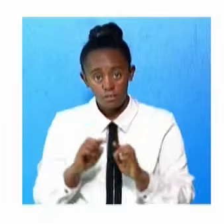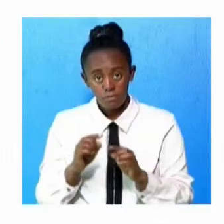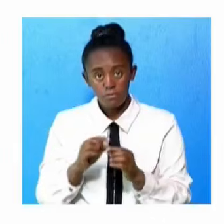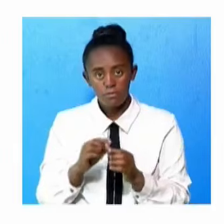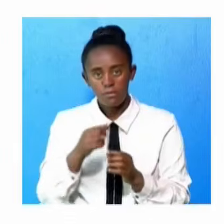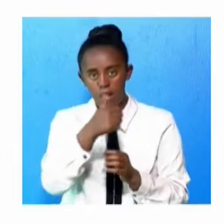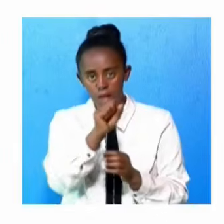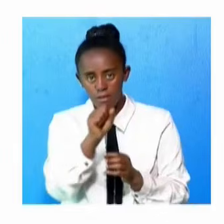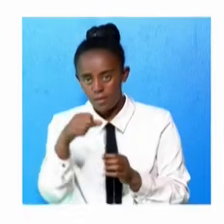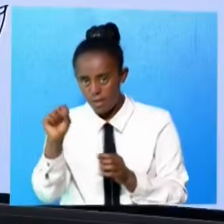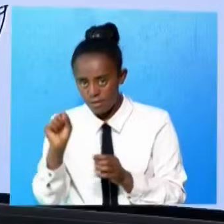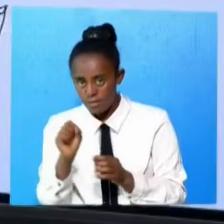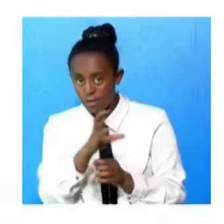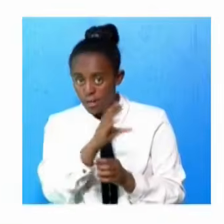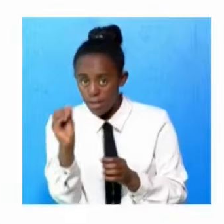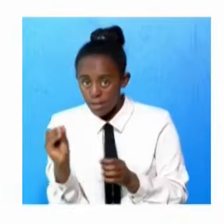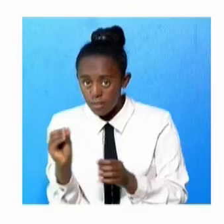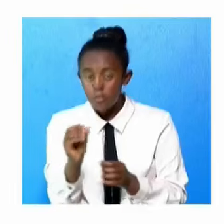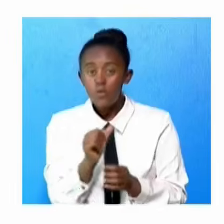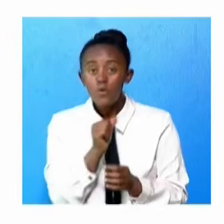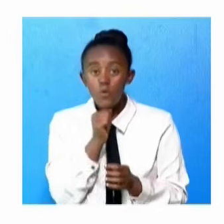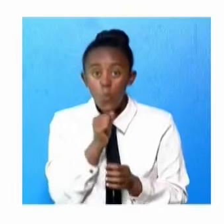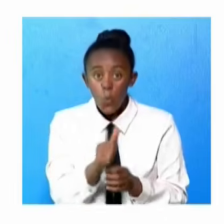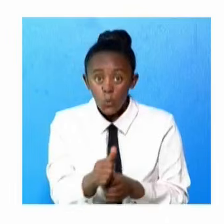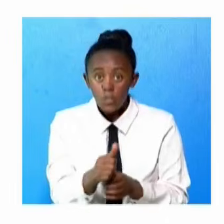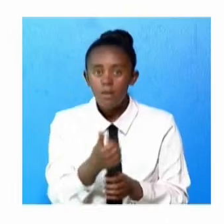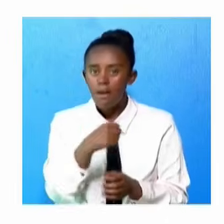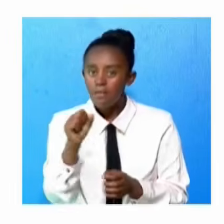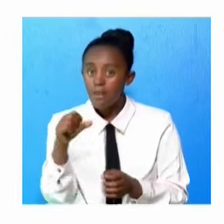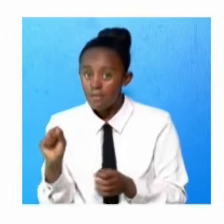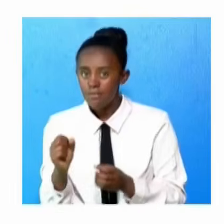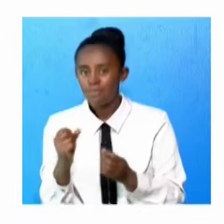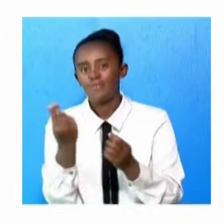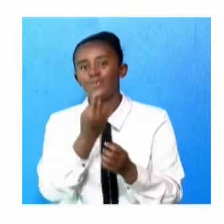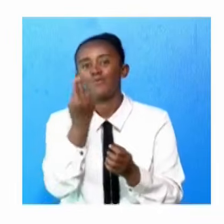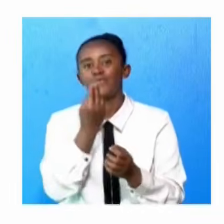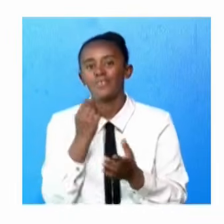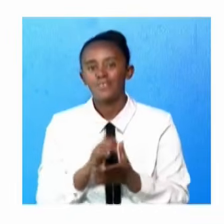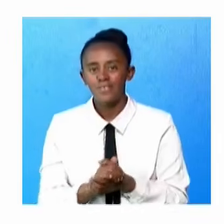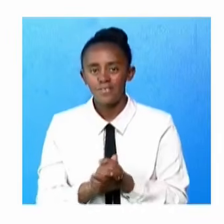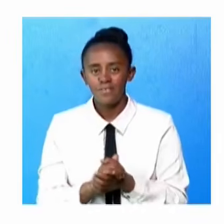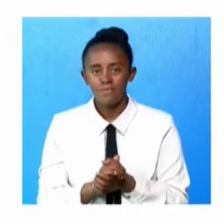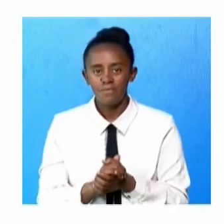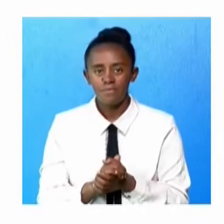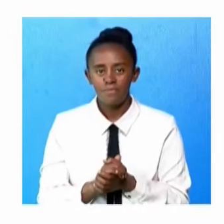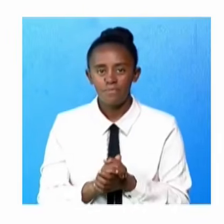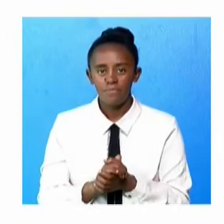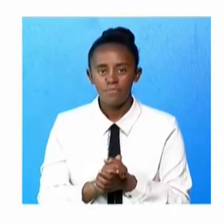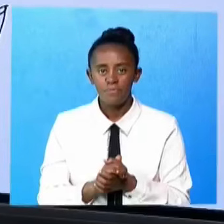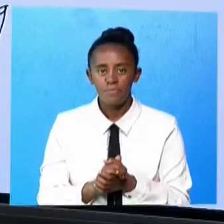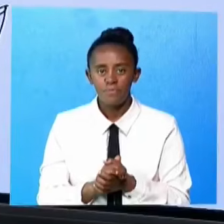as us and not as us.